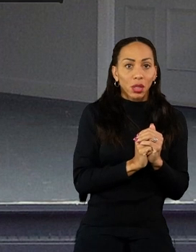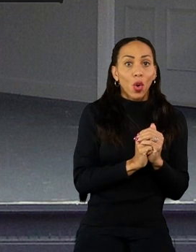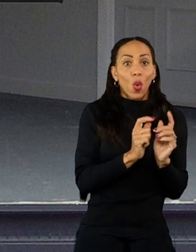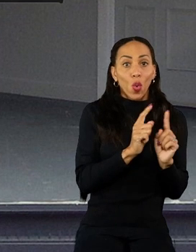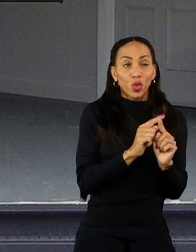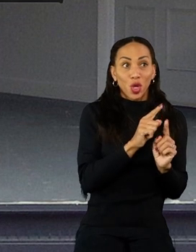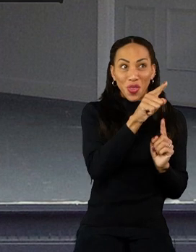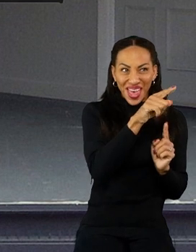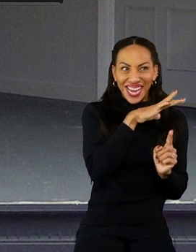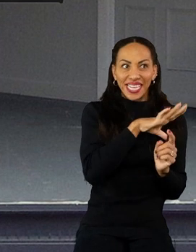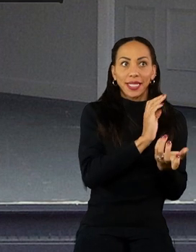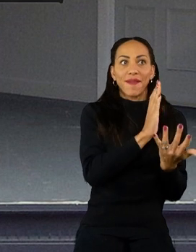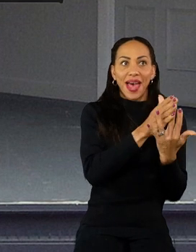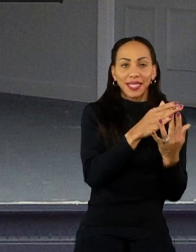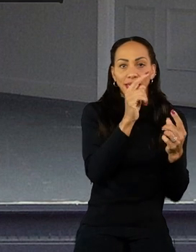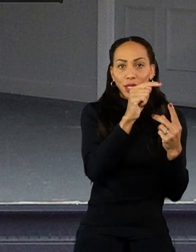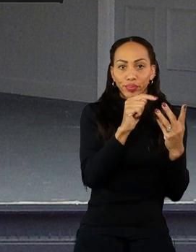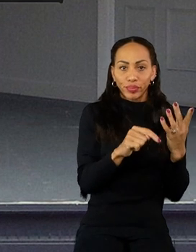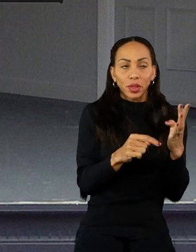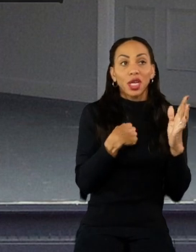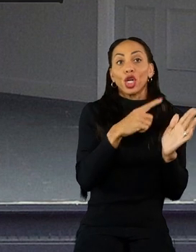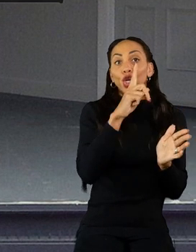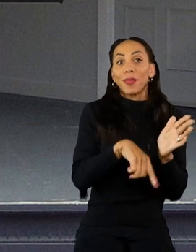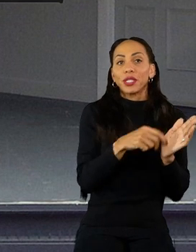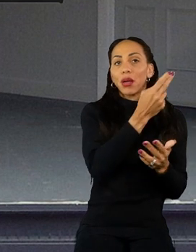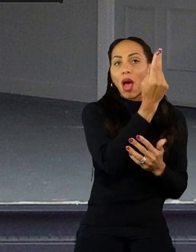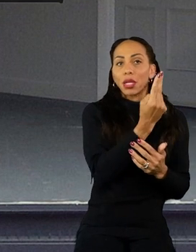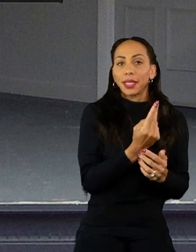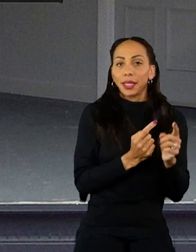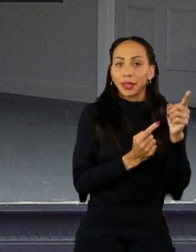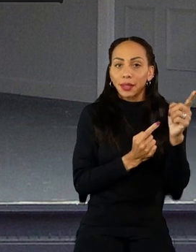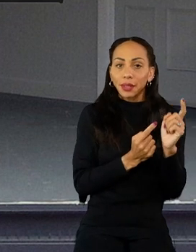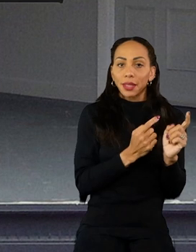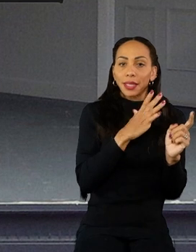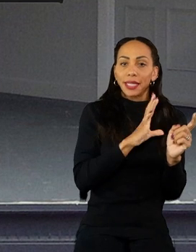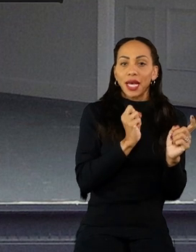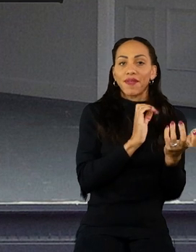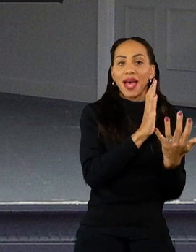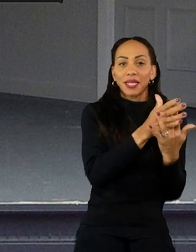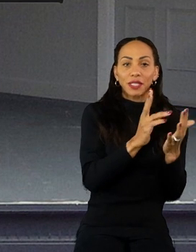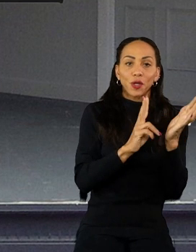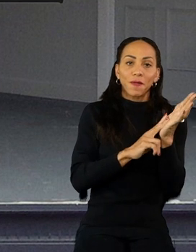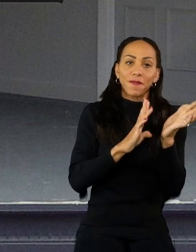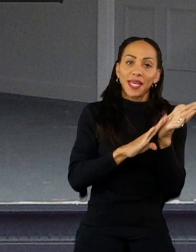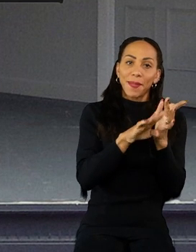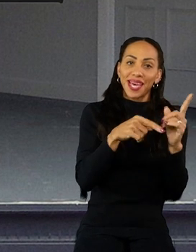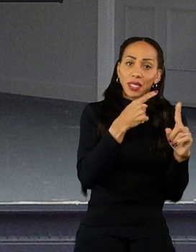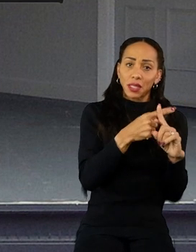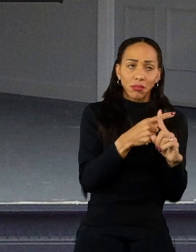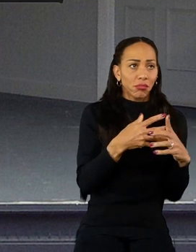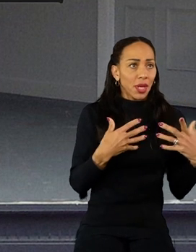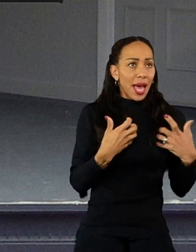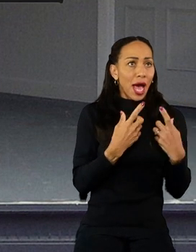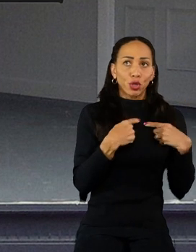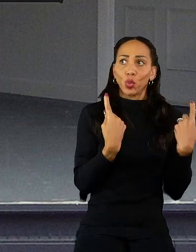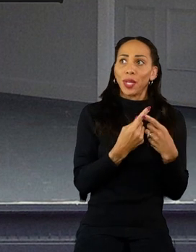useful, but also for us to think about what they need to have access to. Like, does the commissioned artist need to have, I'm